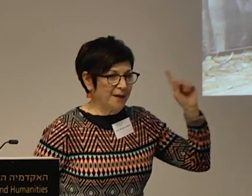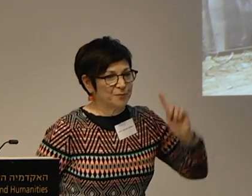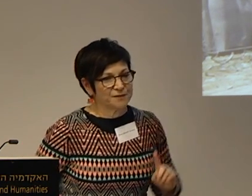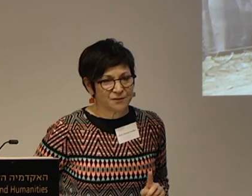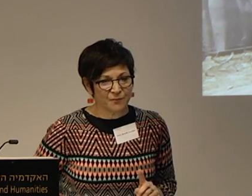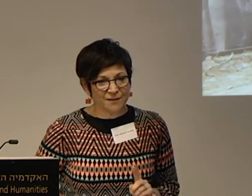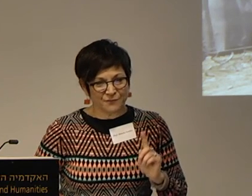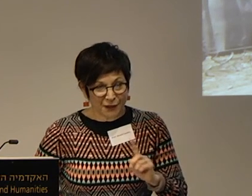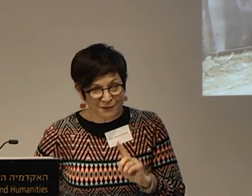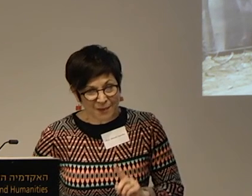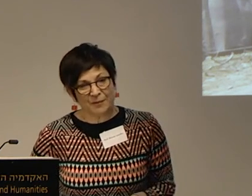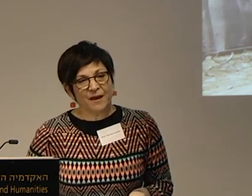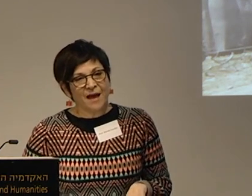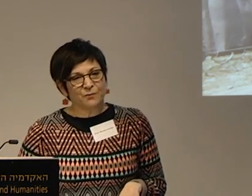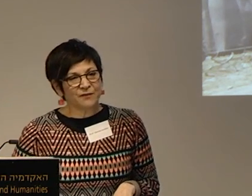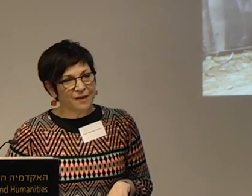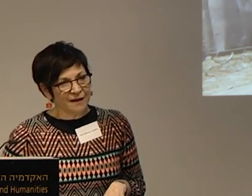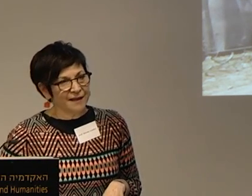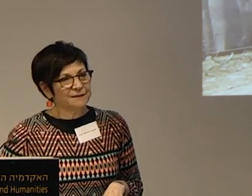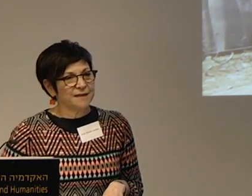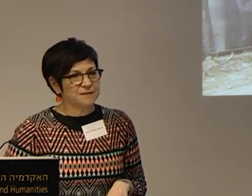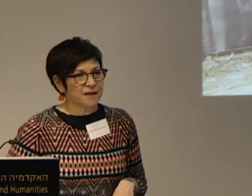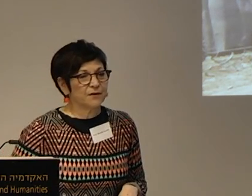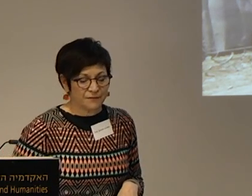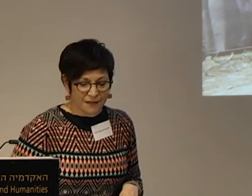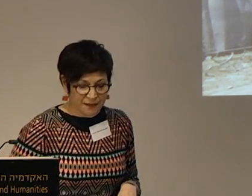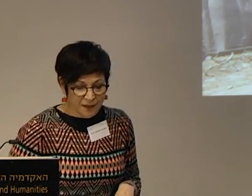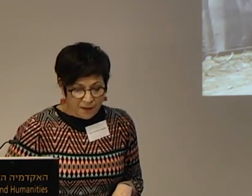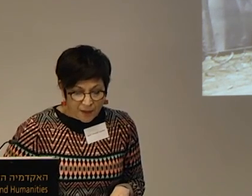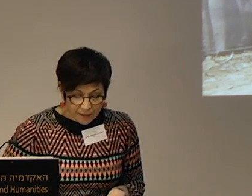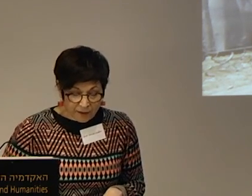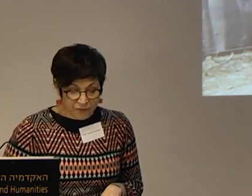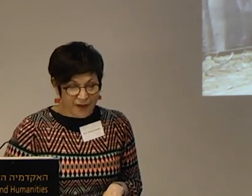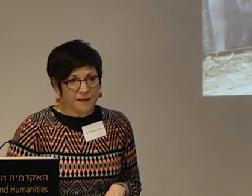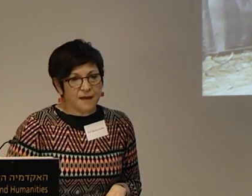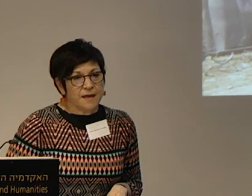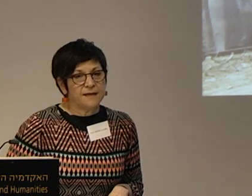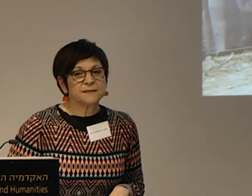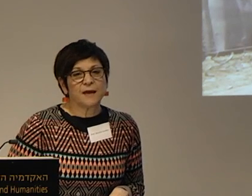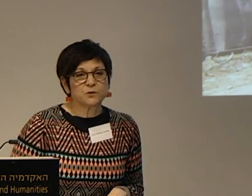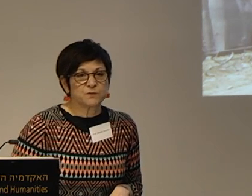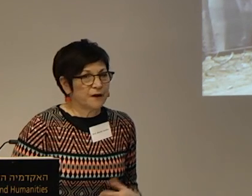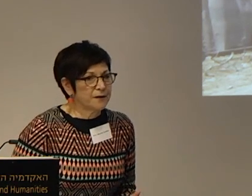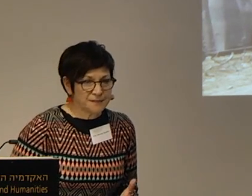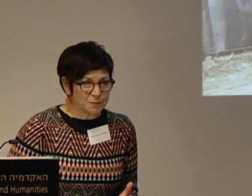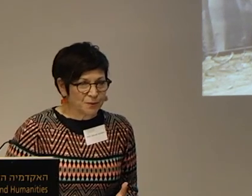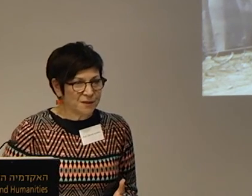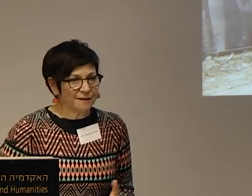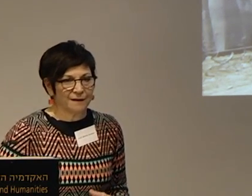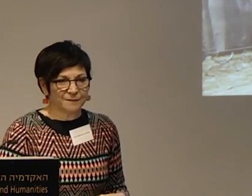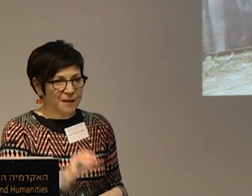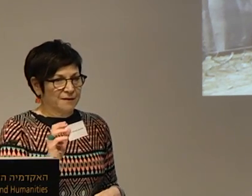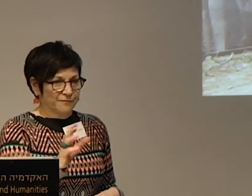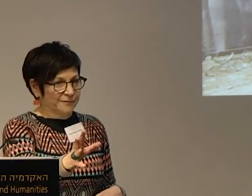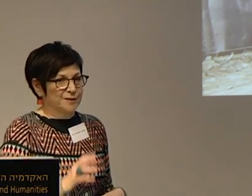somebody had the presence of mind to videotape him, and we've analyzed the narrative that he, he conveyed. His language was very simple,